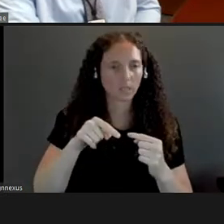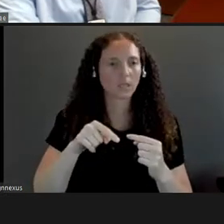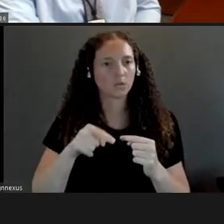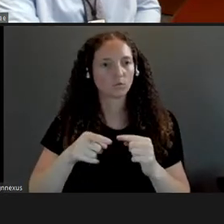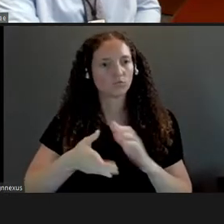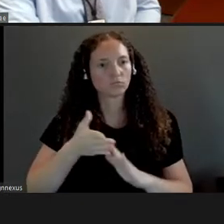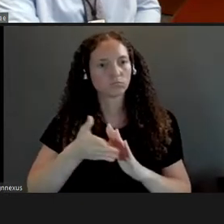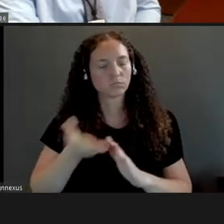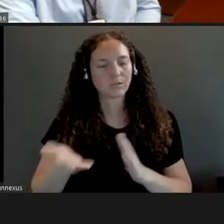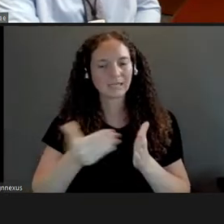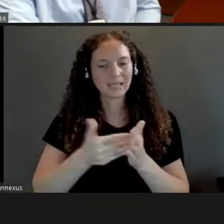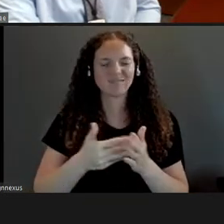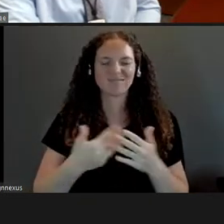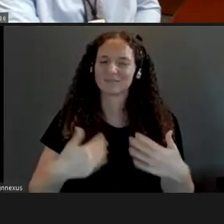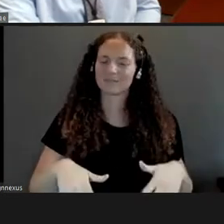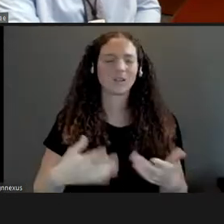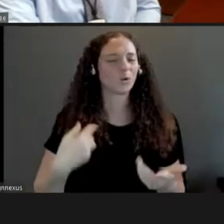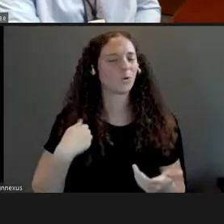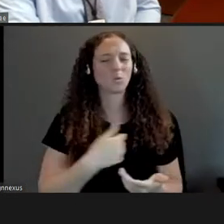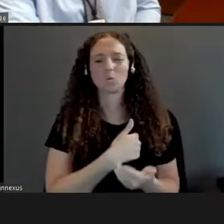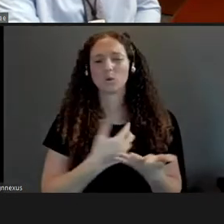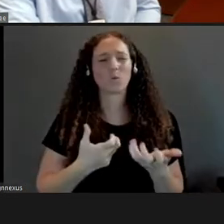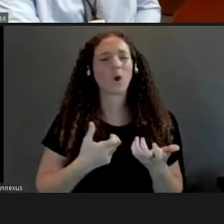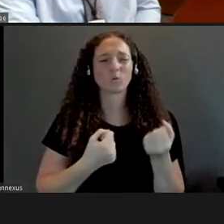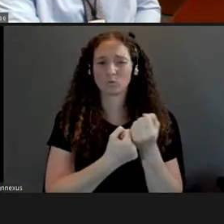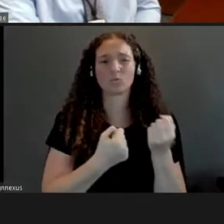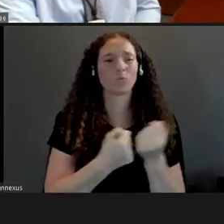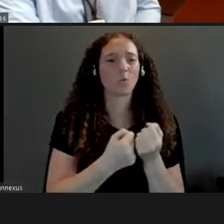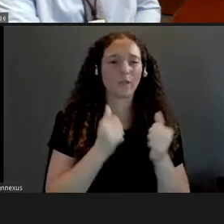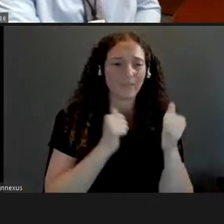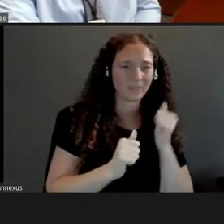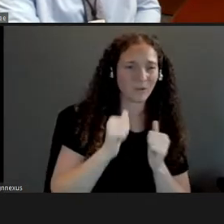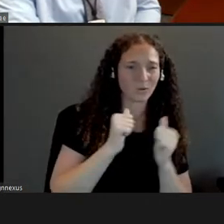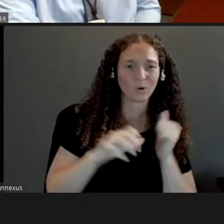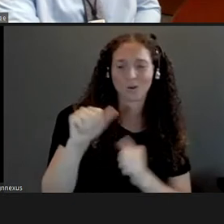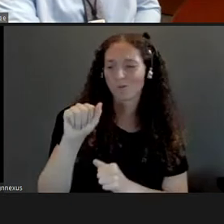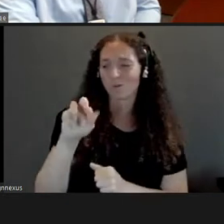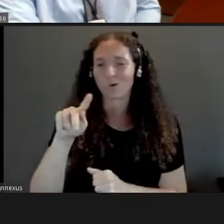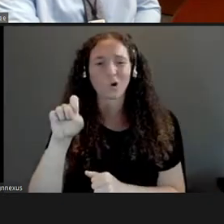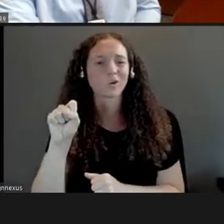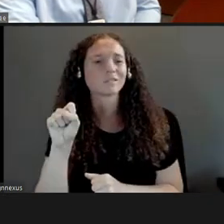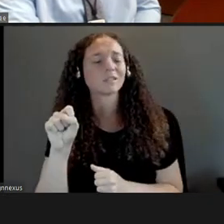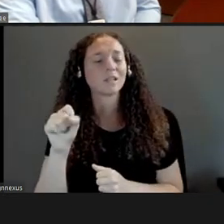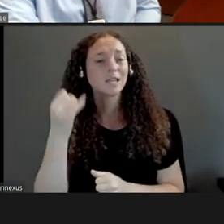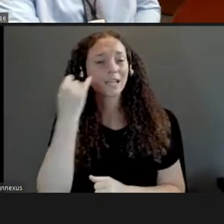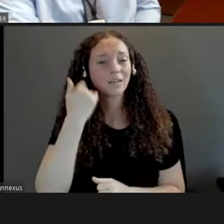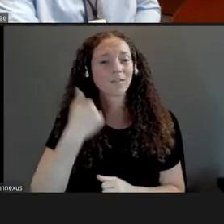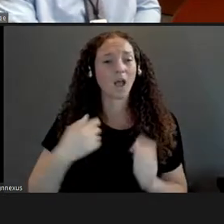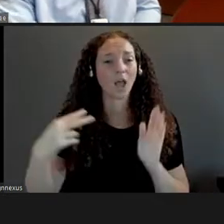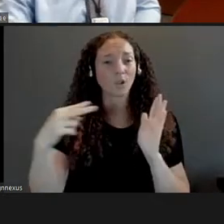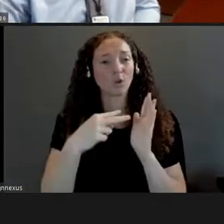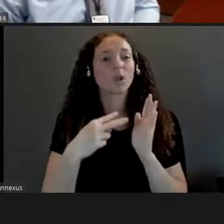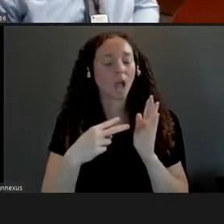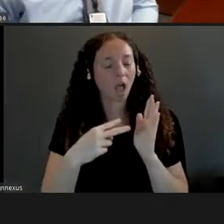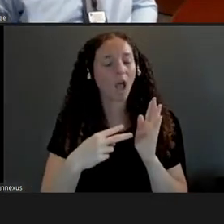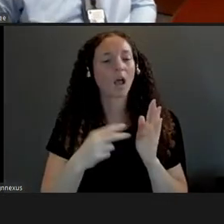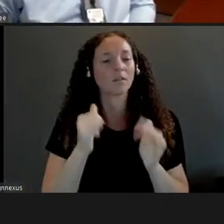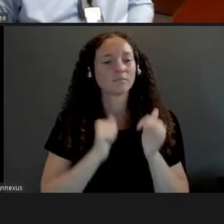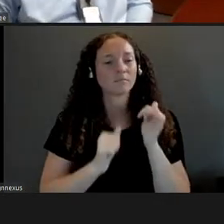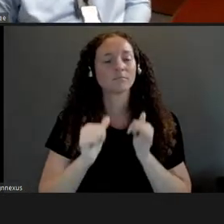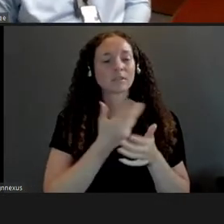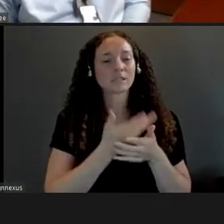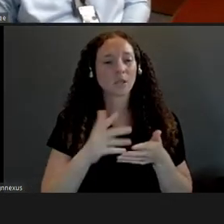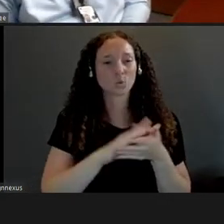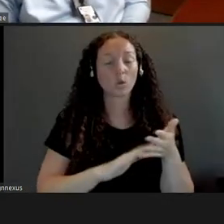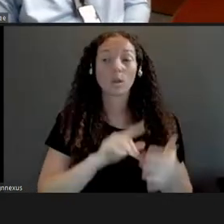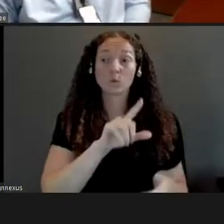support the theater community and the arts. If I look at the playbill schedule right now. I see 20 Broadway shows